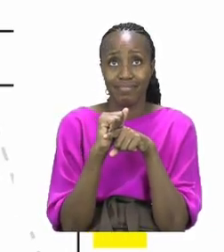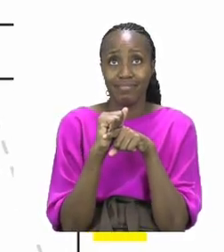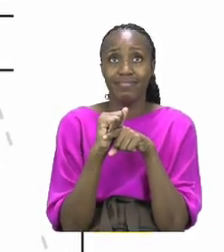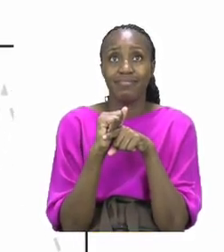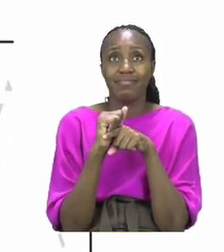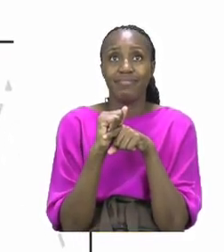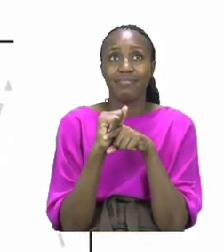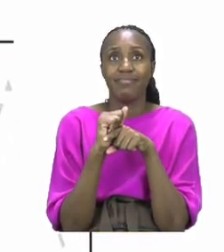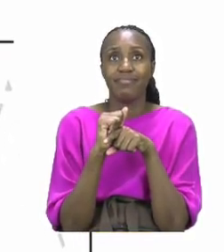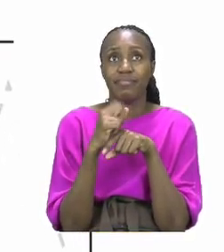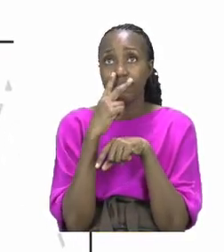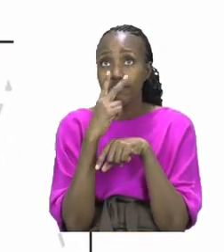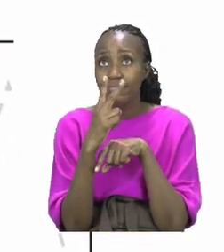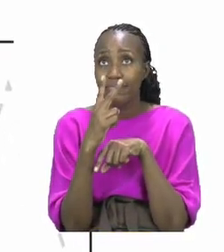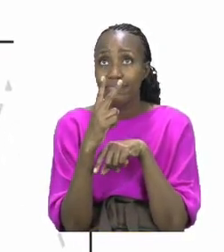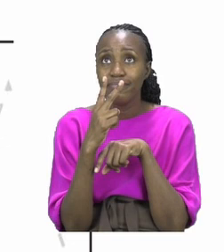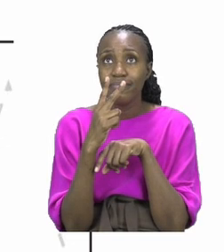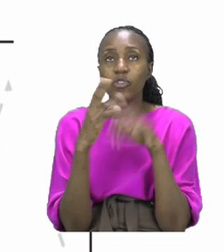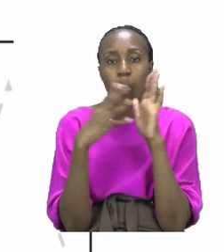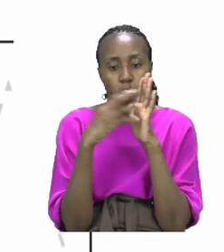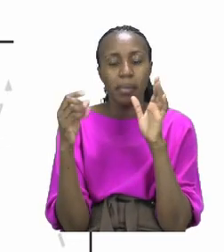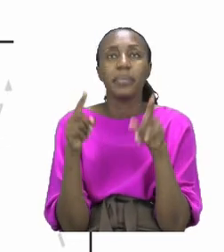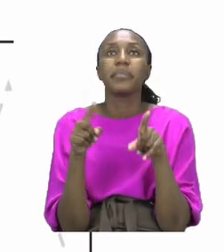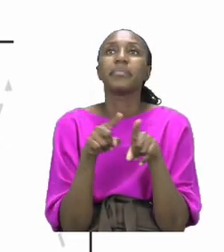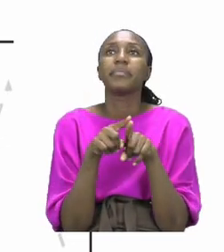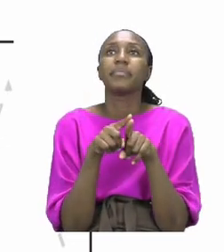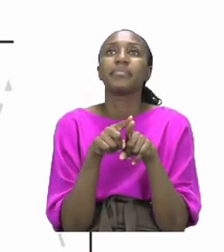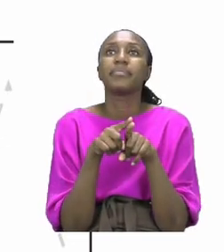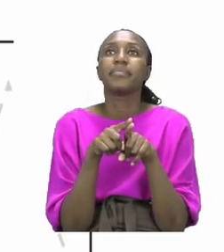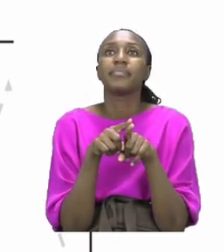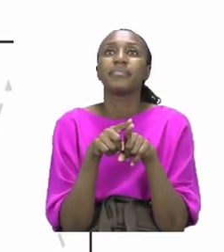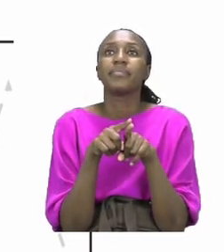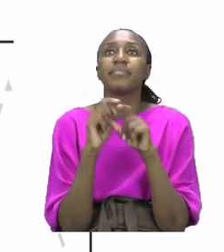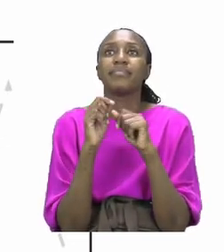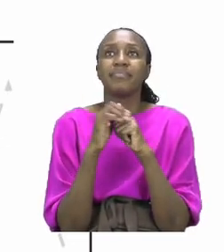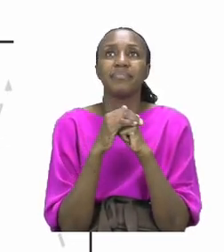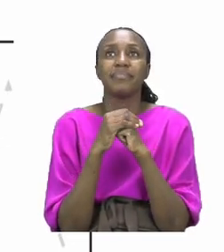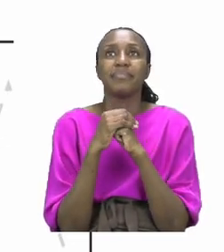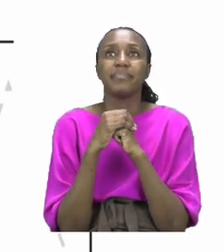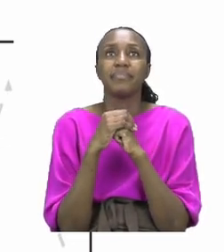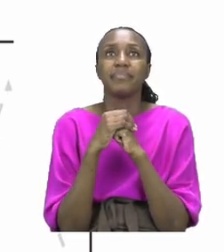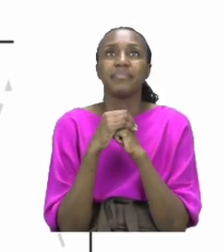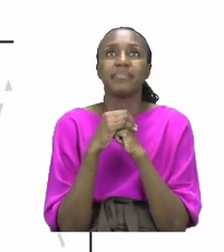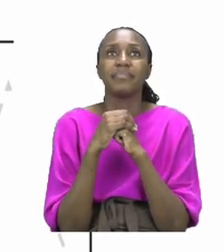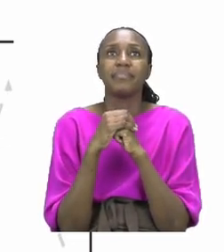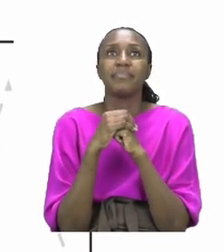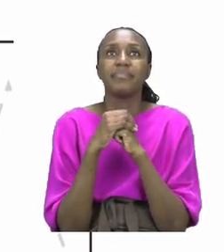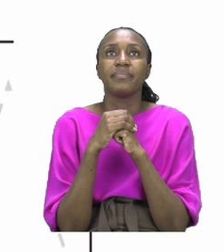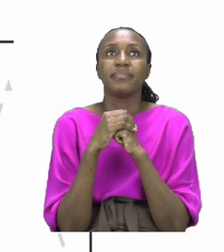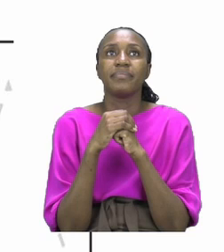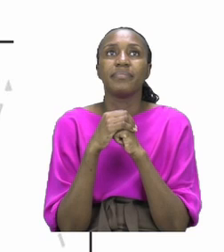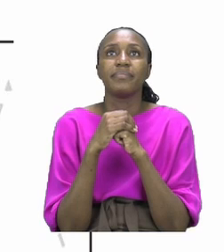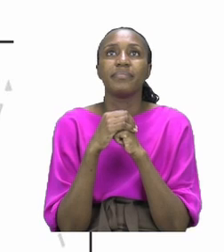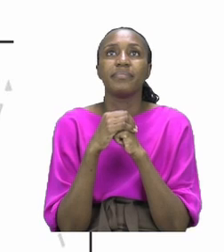trace on the dotted patterns without crossing the lines. So